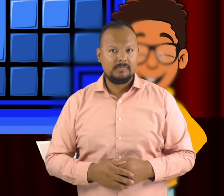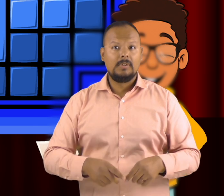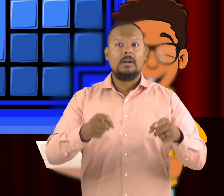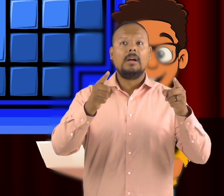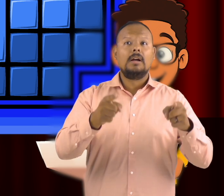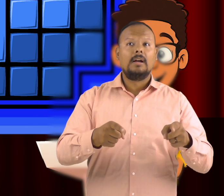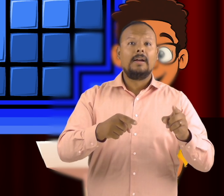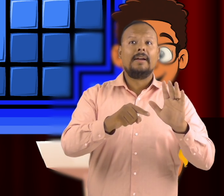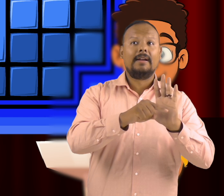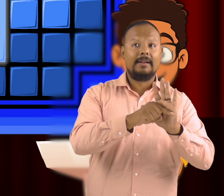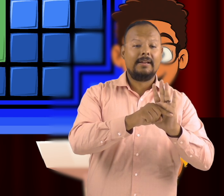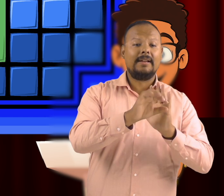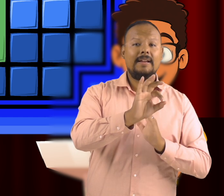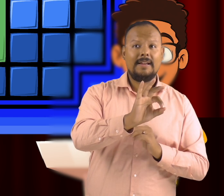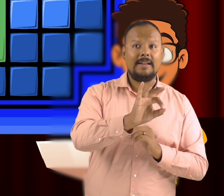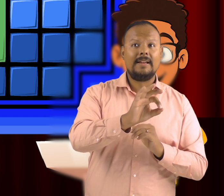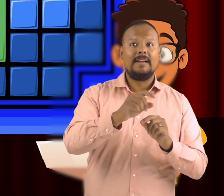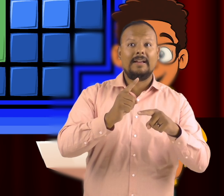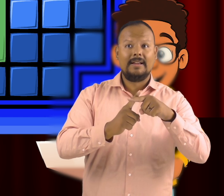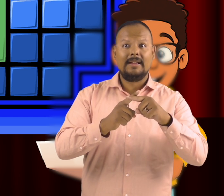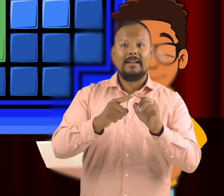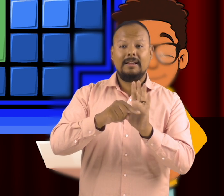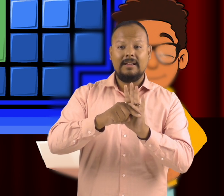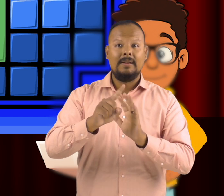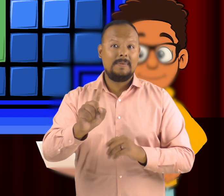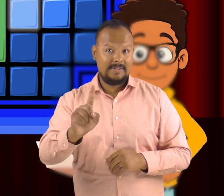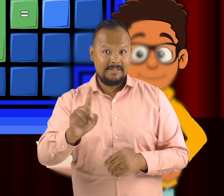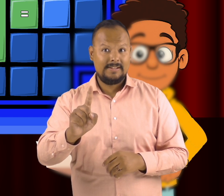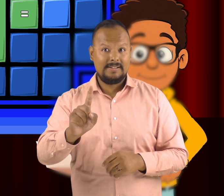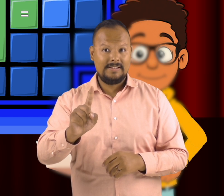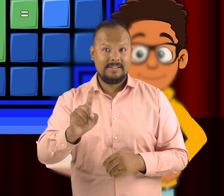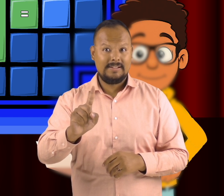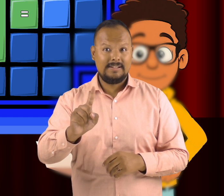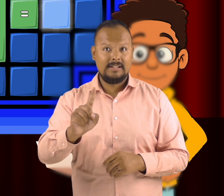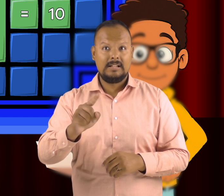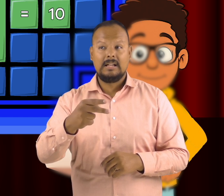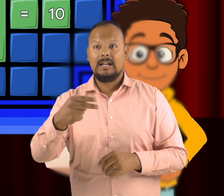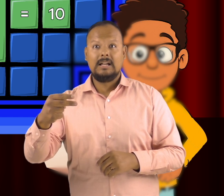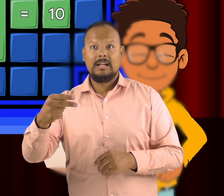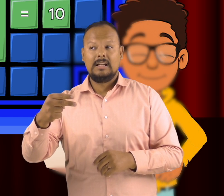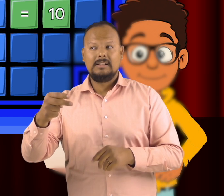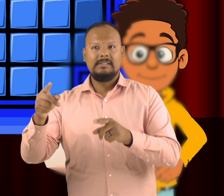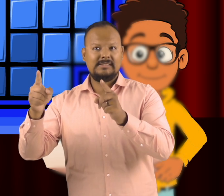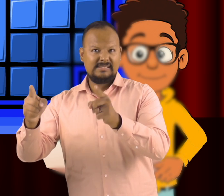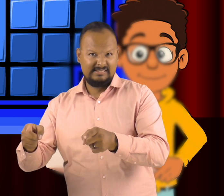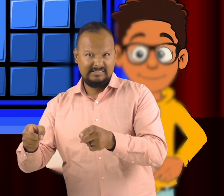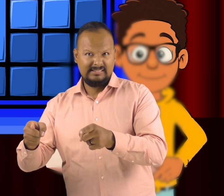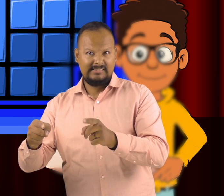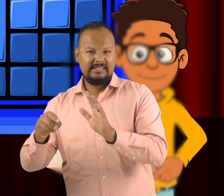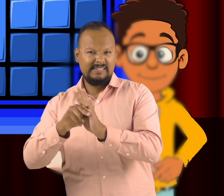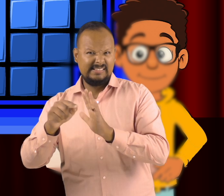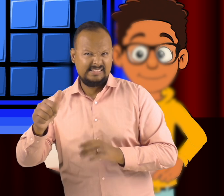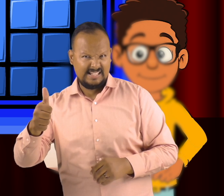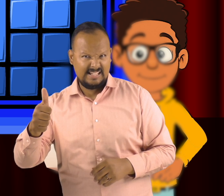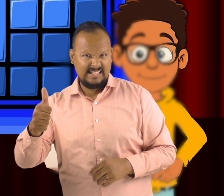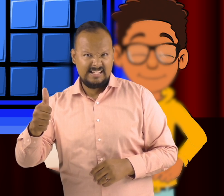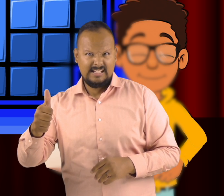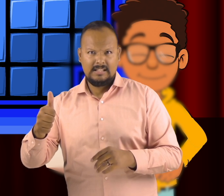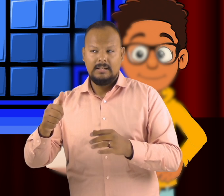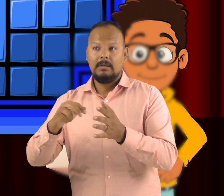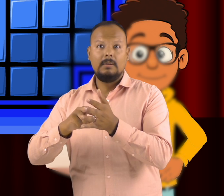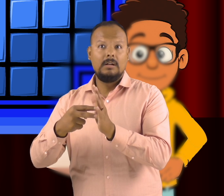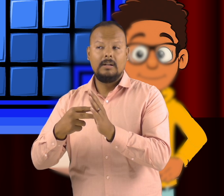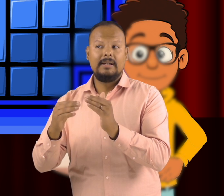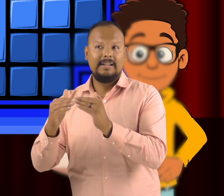equals the absolute value of negative 10 equals 10. The absolute value